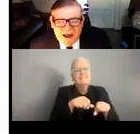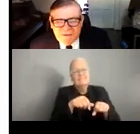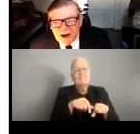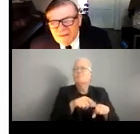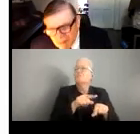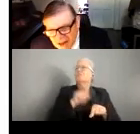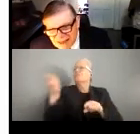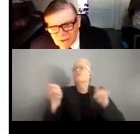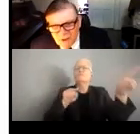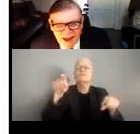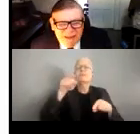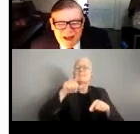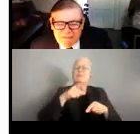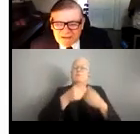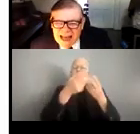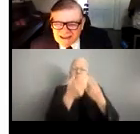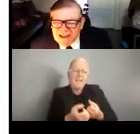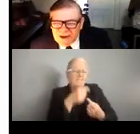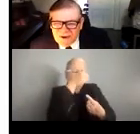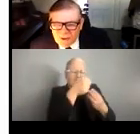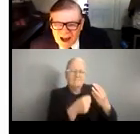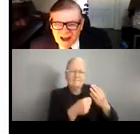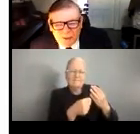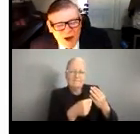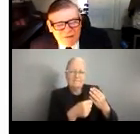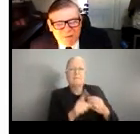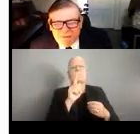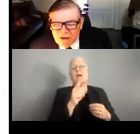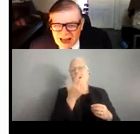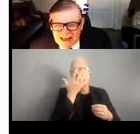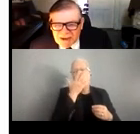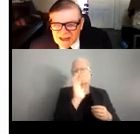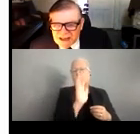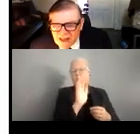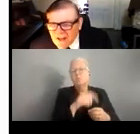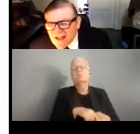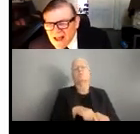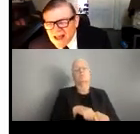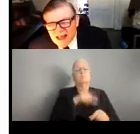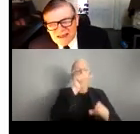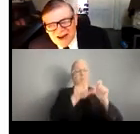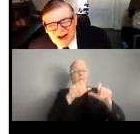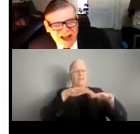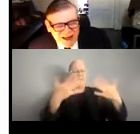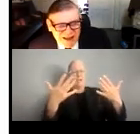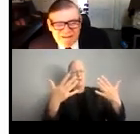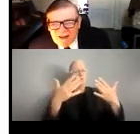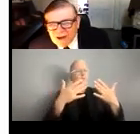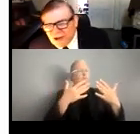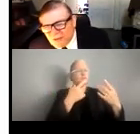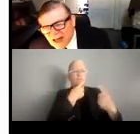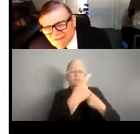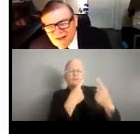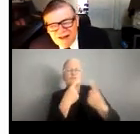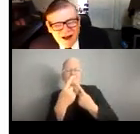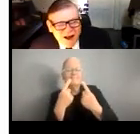them. But in a basic way, perhaps the attitudinal way, in the way that people relate to each other, it's unlikely that